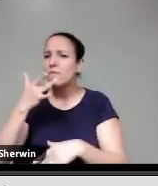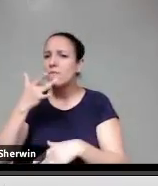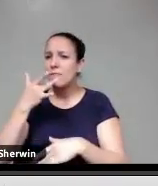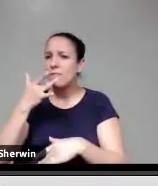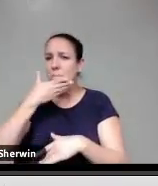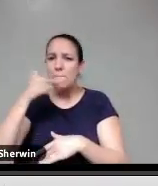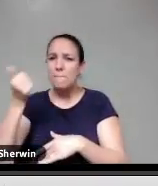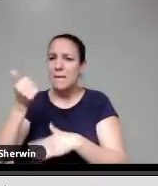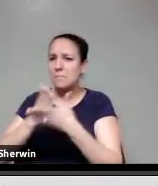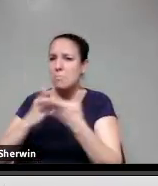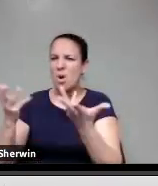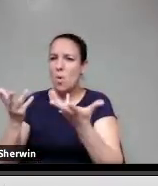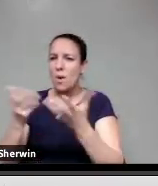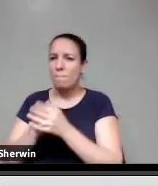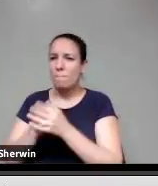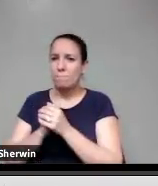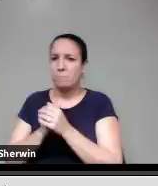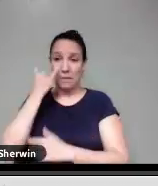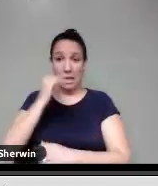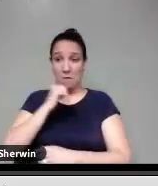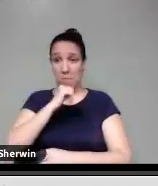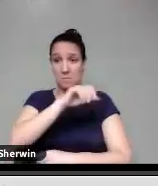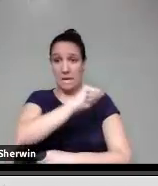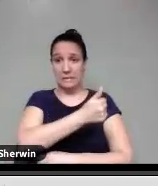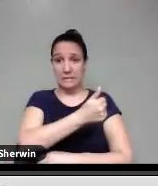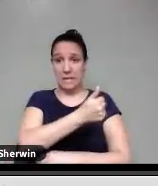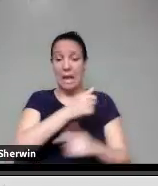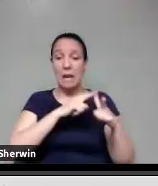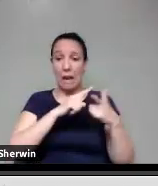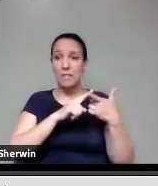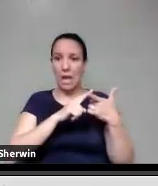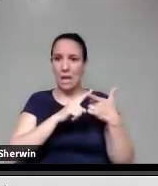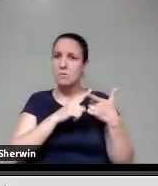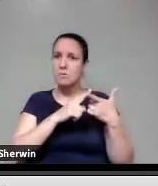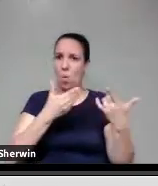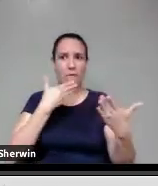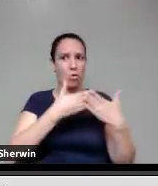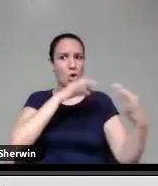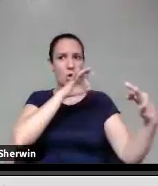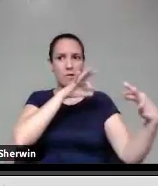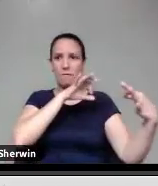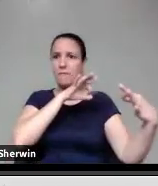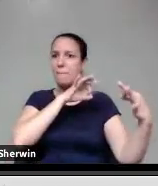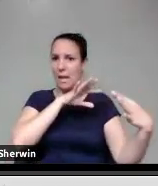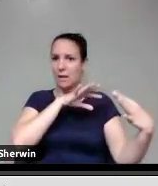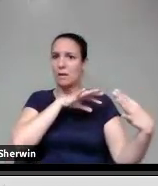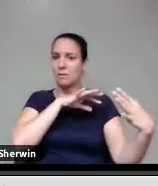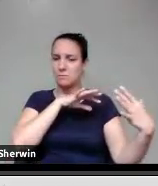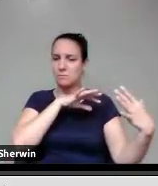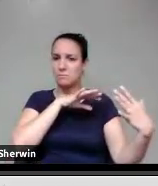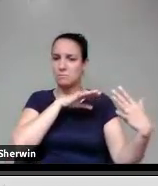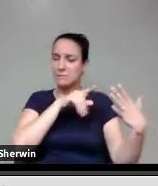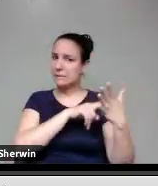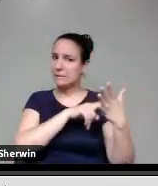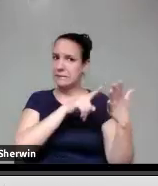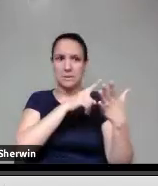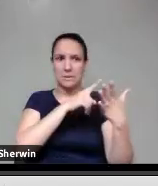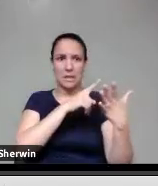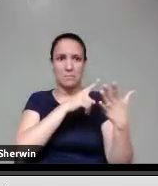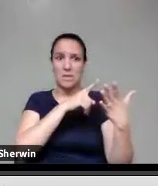things. If it wasn't a 10, I get some really constructive feedback from that. Although sometimes I get should have